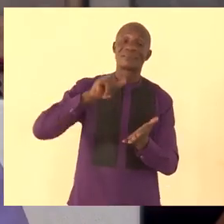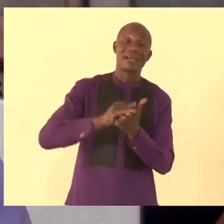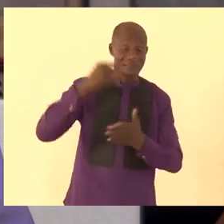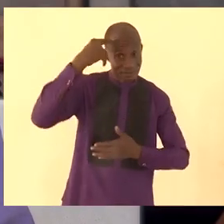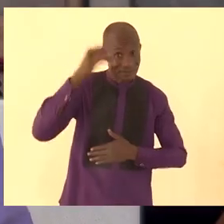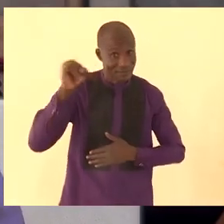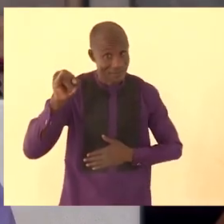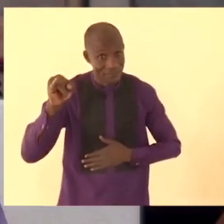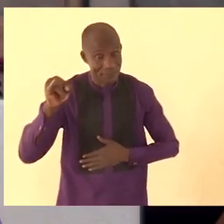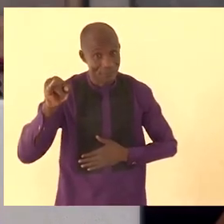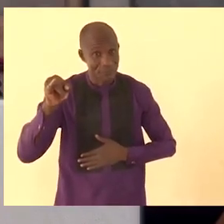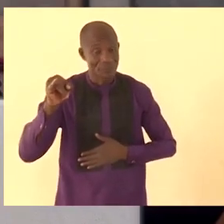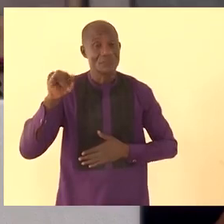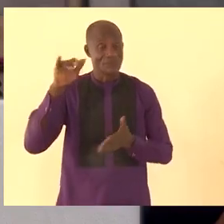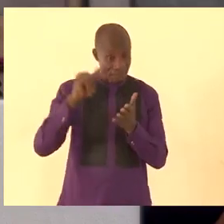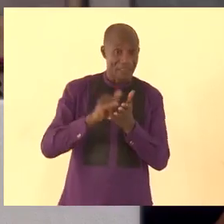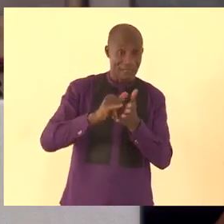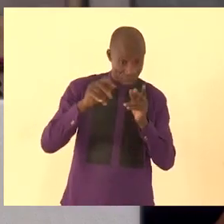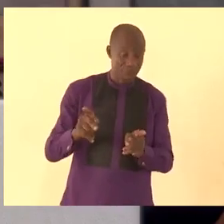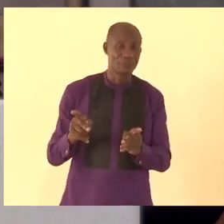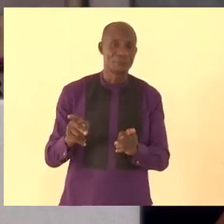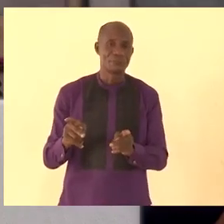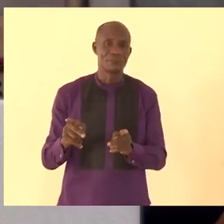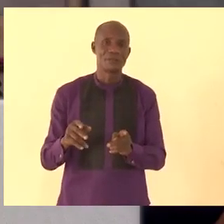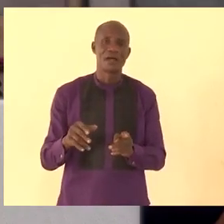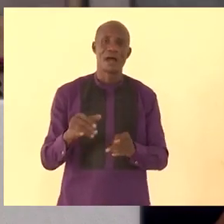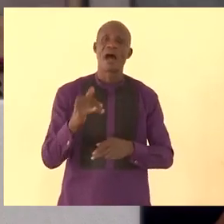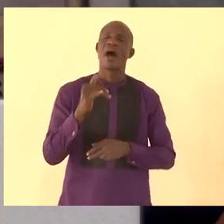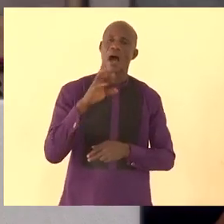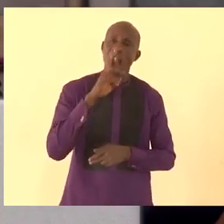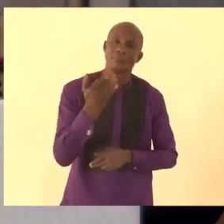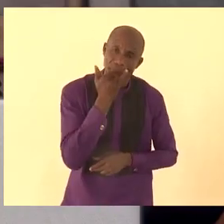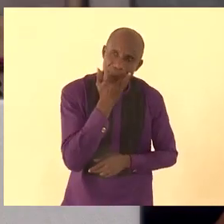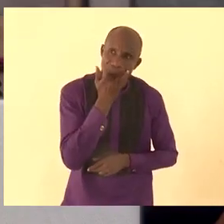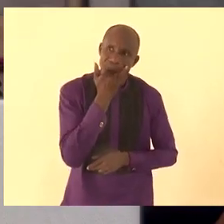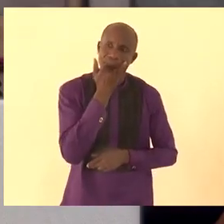thinking, such people are mistaken.